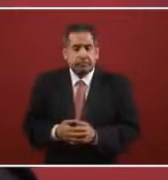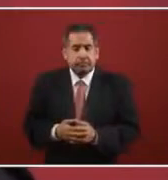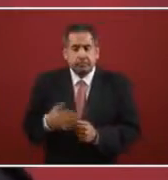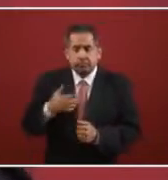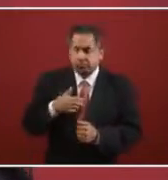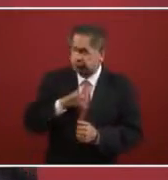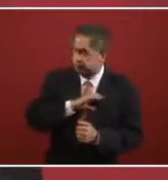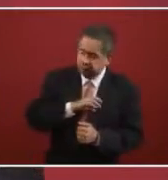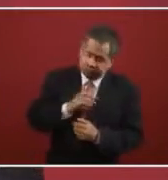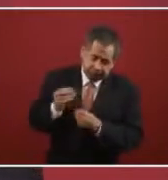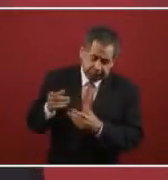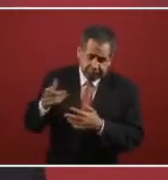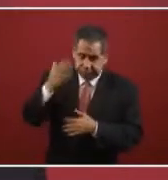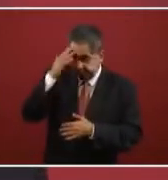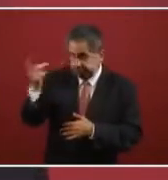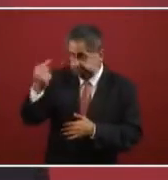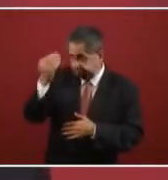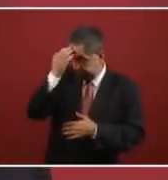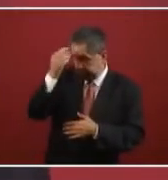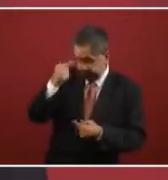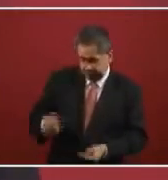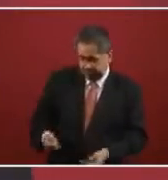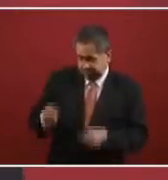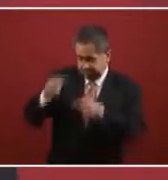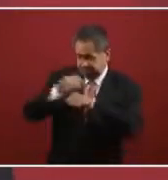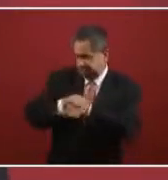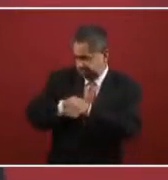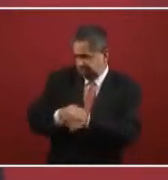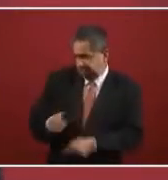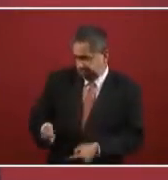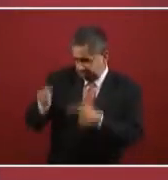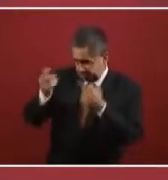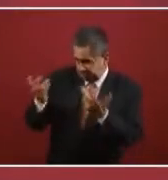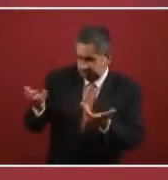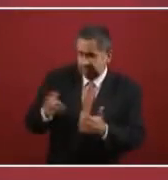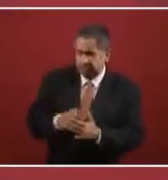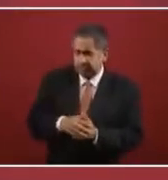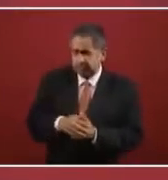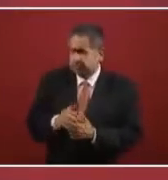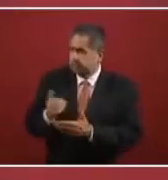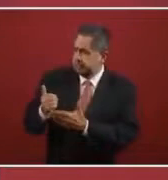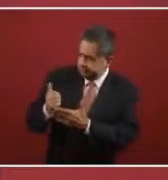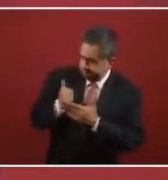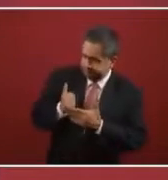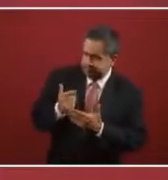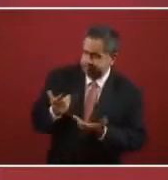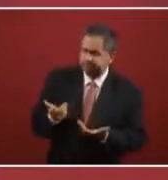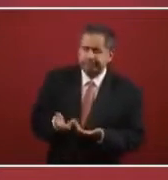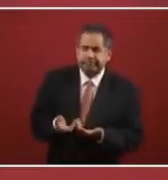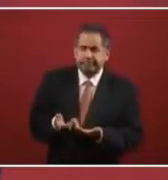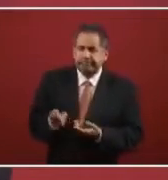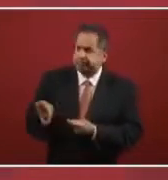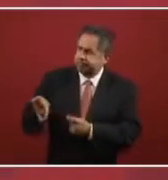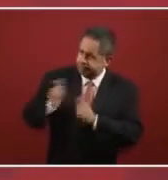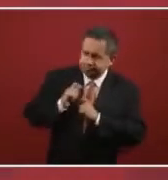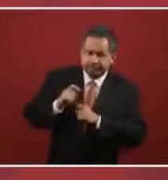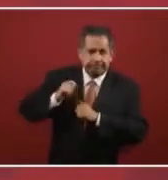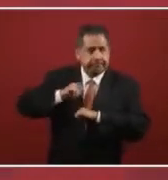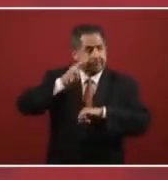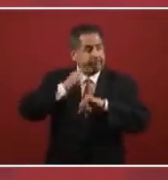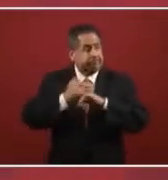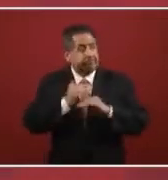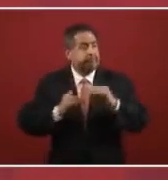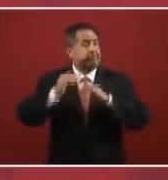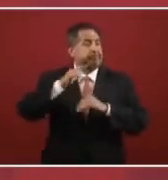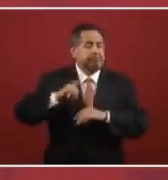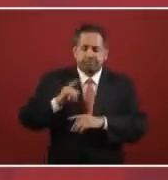te quiero mucho. I like you a ¿ok? lot, and we know each other a long time as friends, as children. Why don't you help me Dame out? un cargo. Why don't you give me